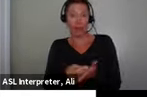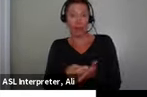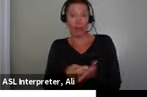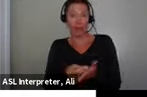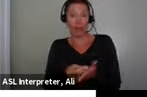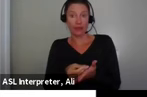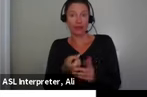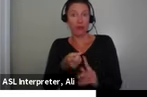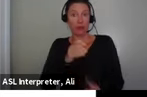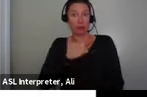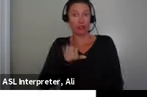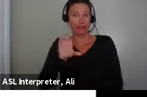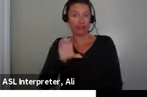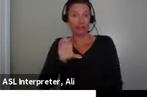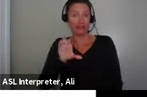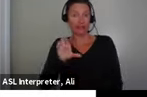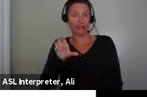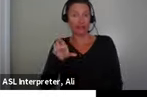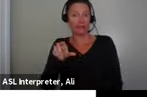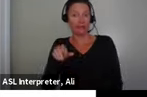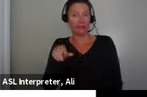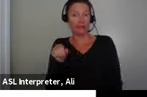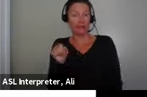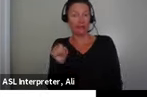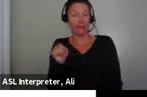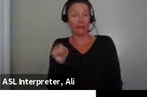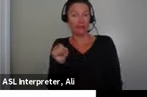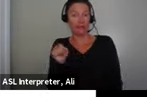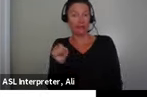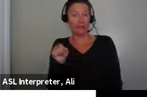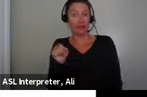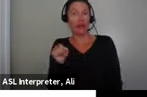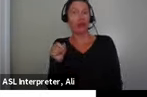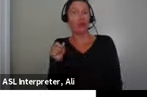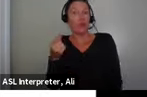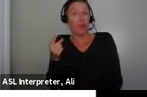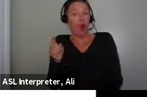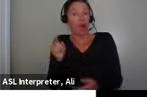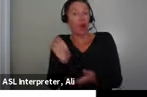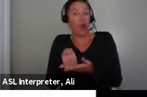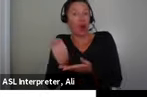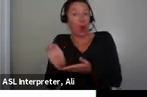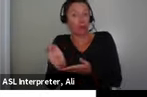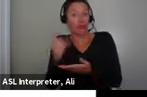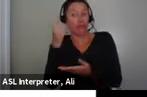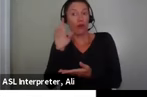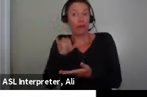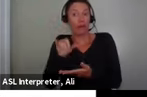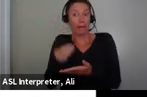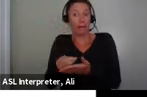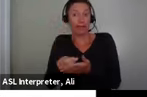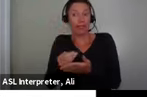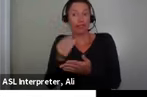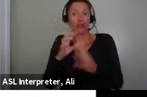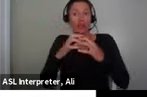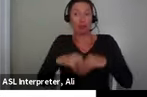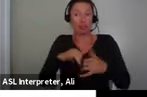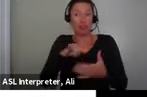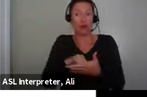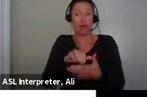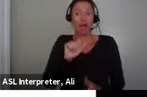JC has, one of the allocations is for demolition of the Lucius Button building?